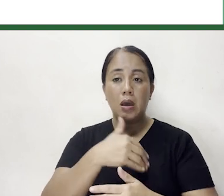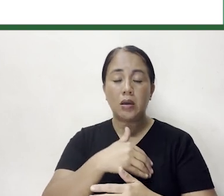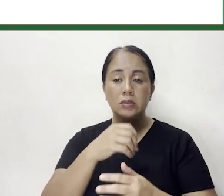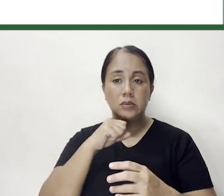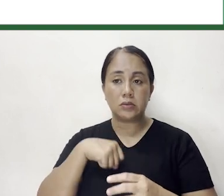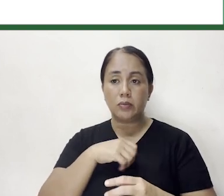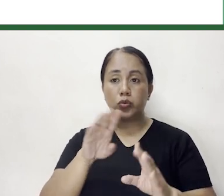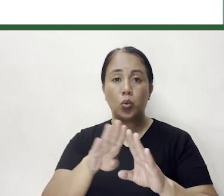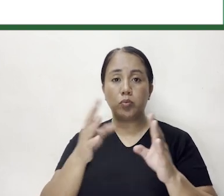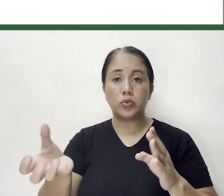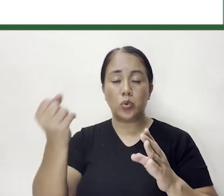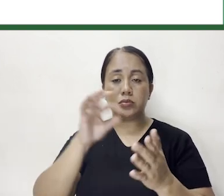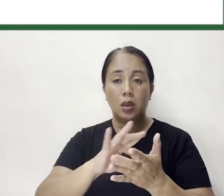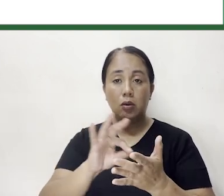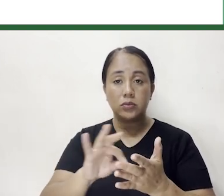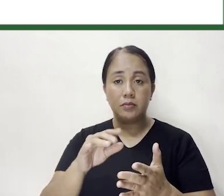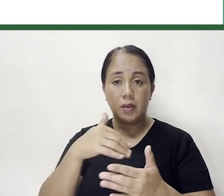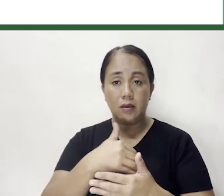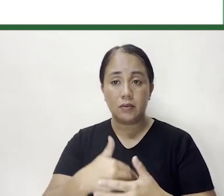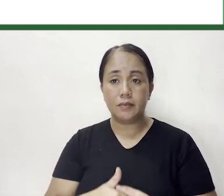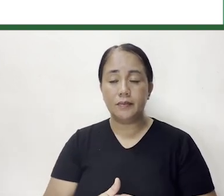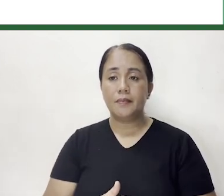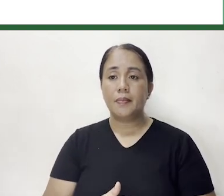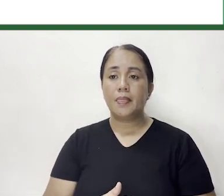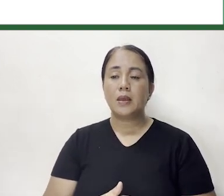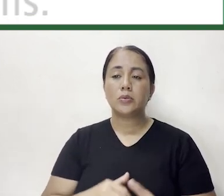by bank personnel to open their own bank accounts.